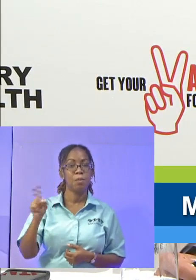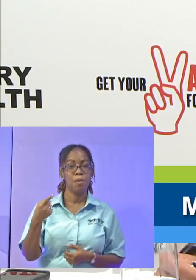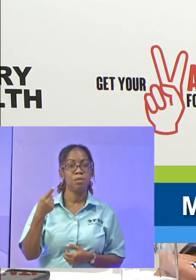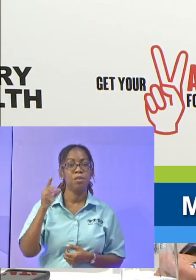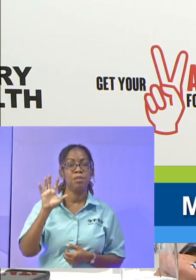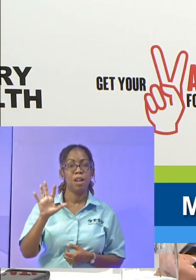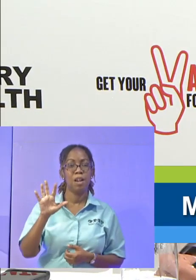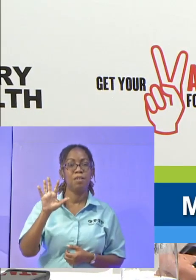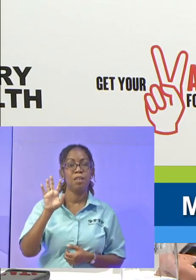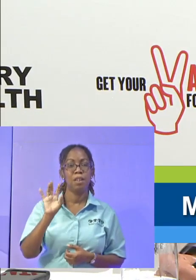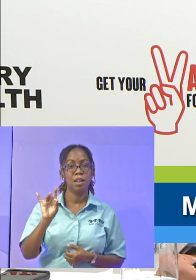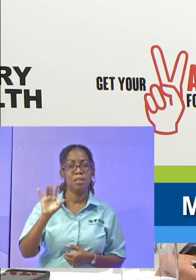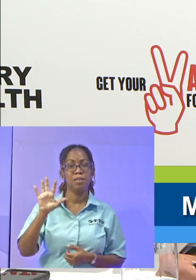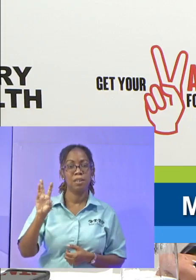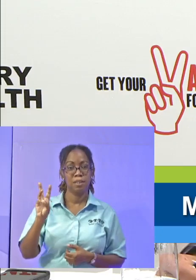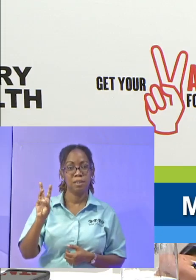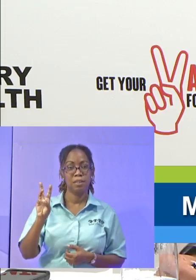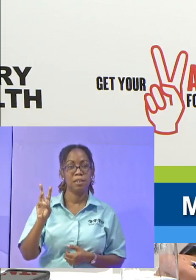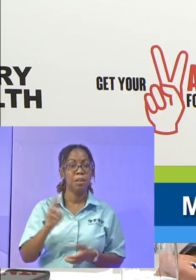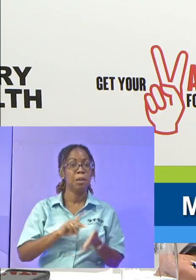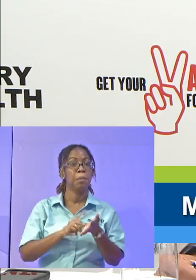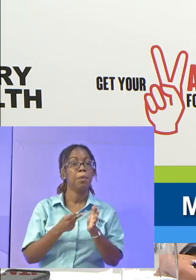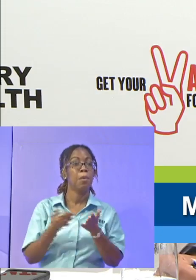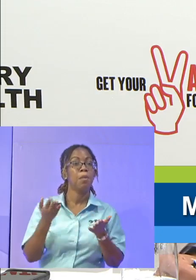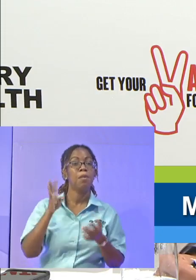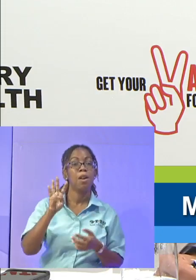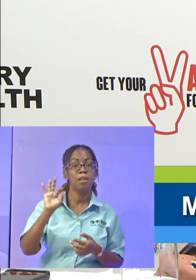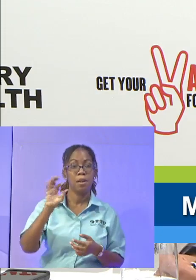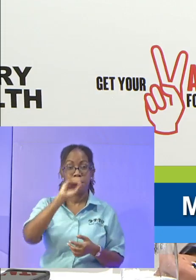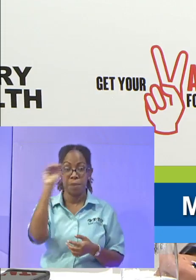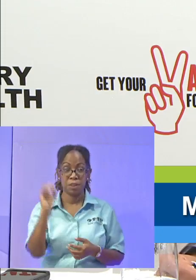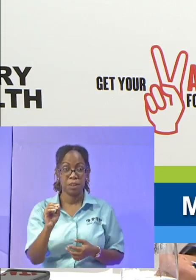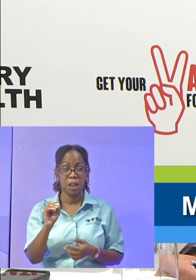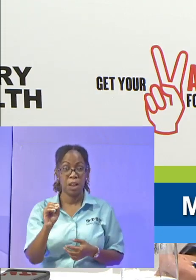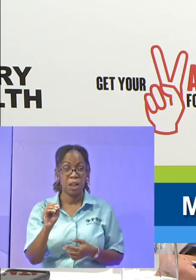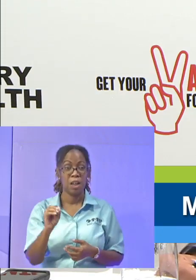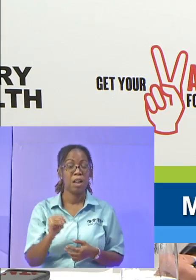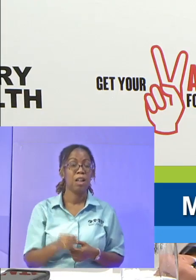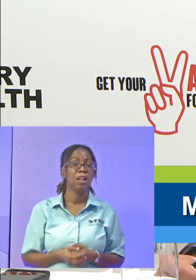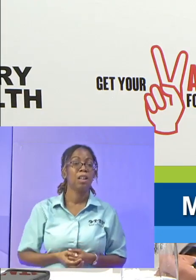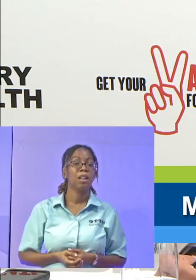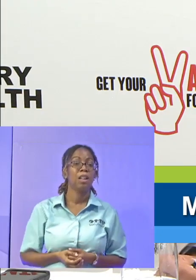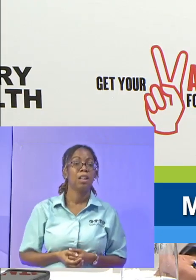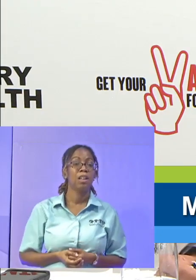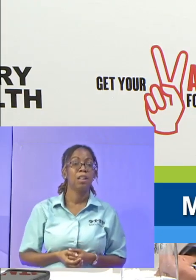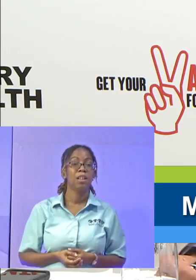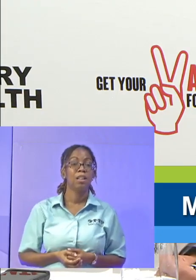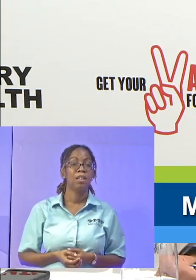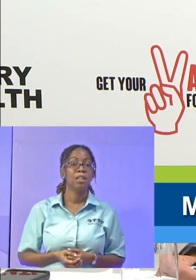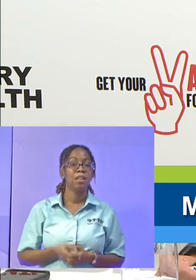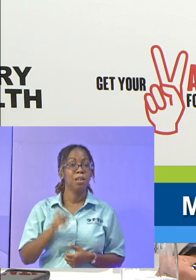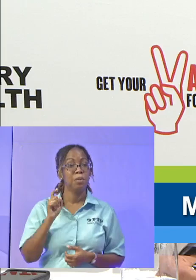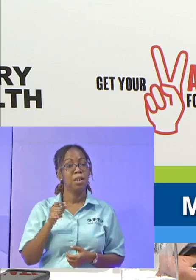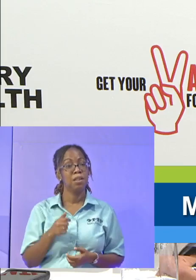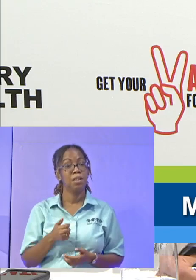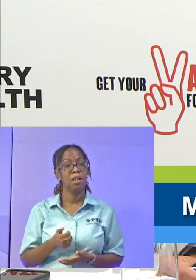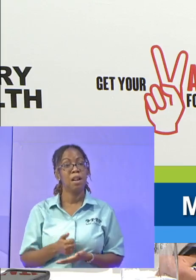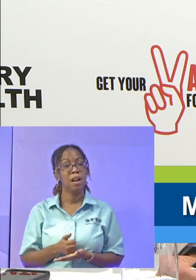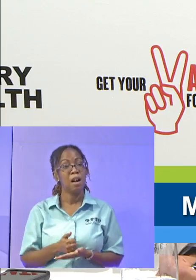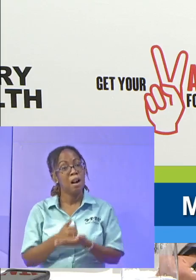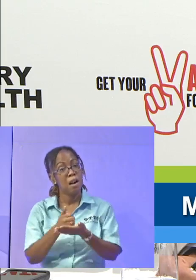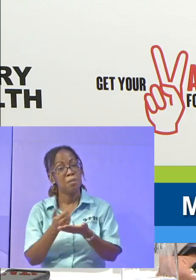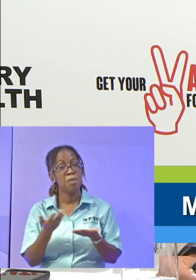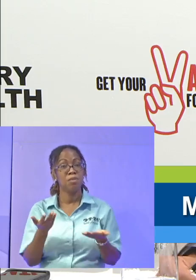686,586, which is 49% of the population. I think we in health are eagerly awaiting when we can say